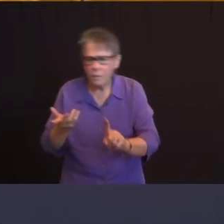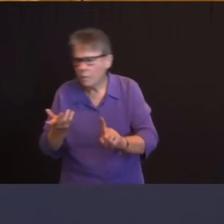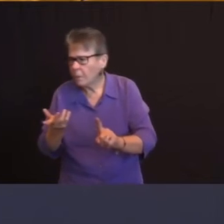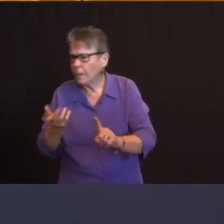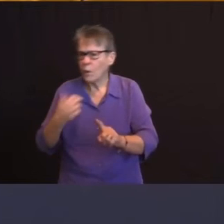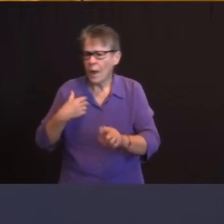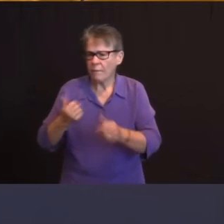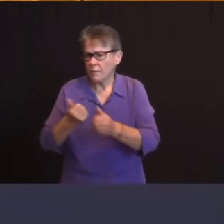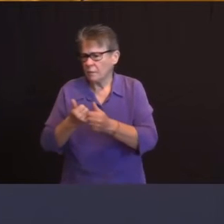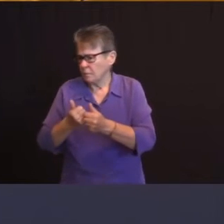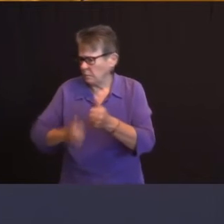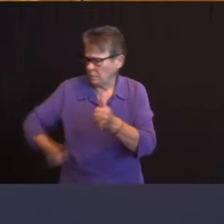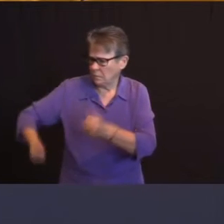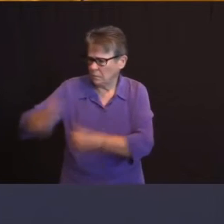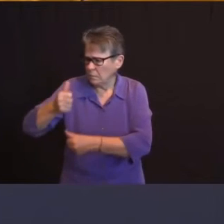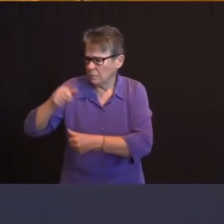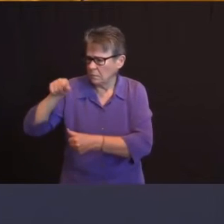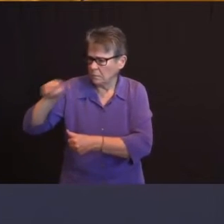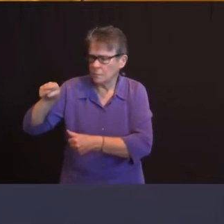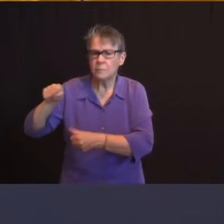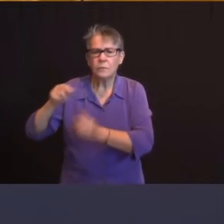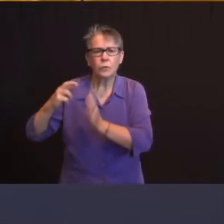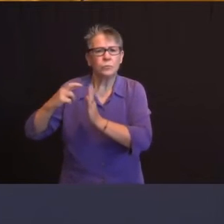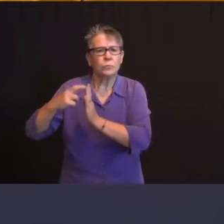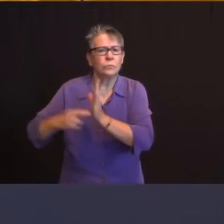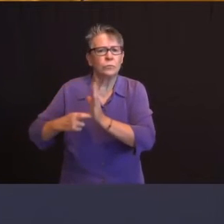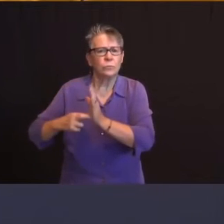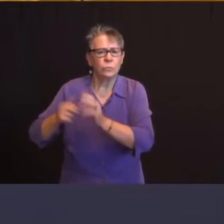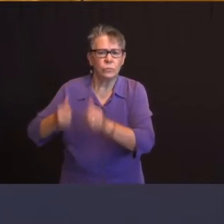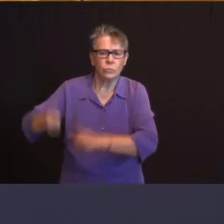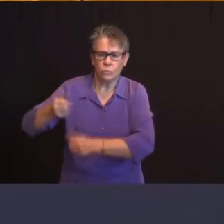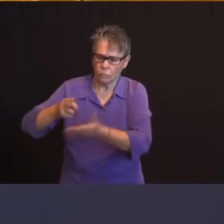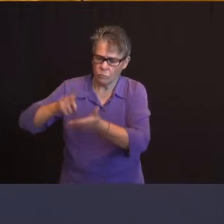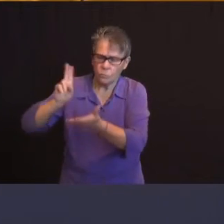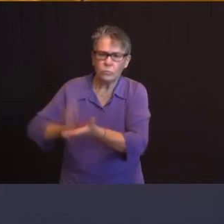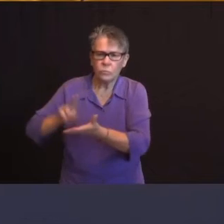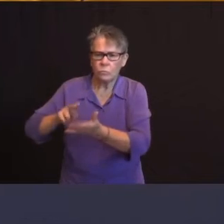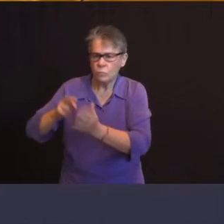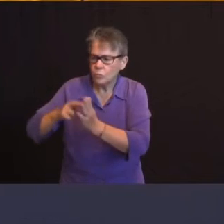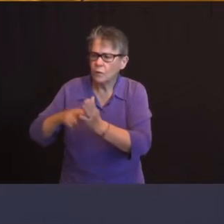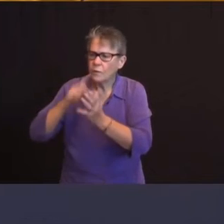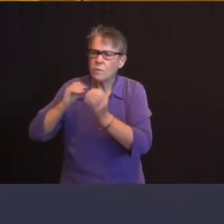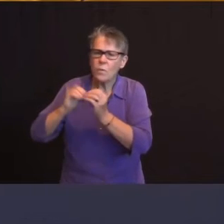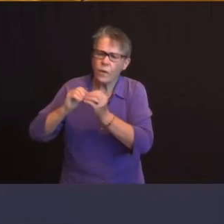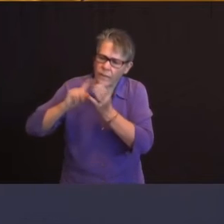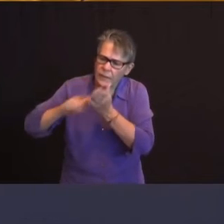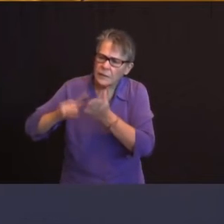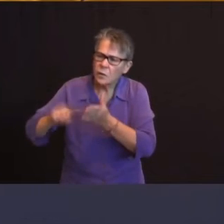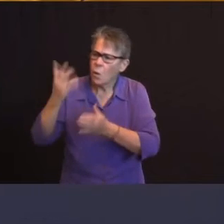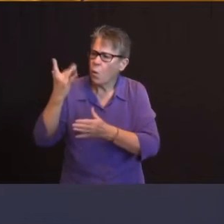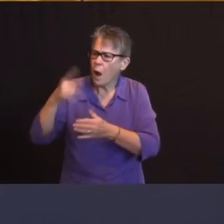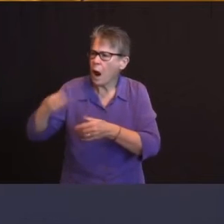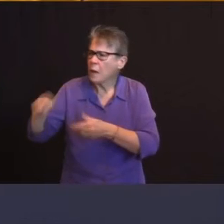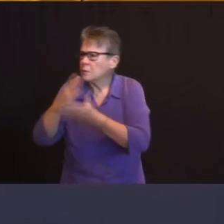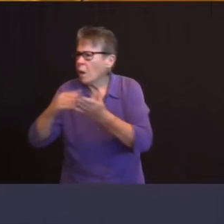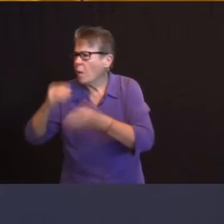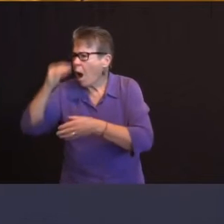here. He's been on the phone since then. That's something we're very seriously looking at. Folks have a right to know what's going